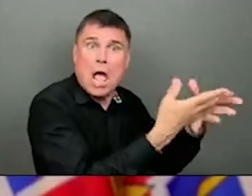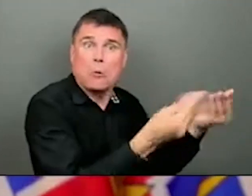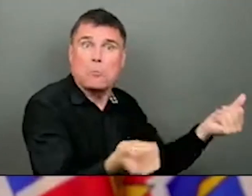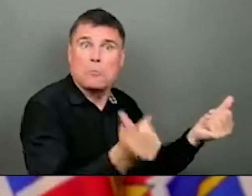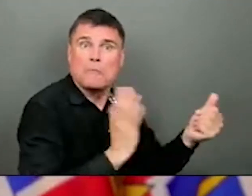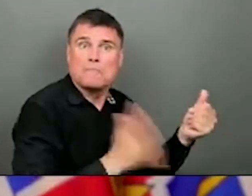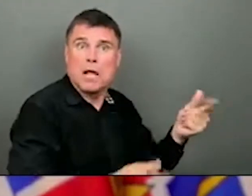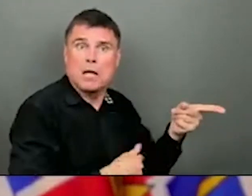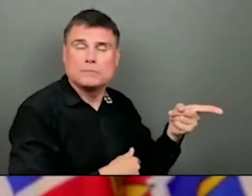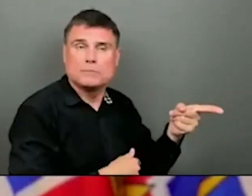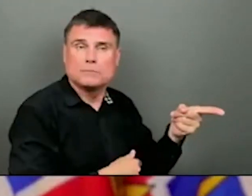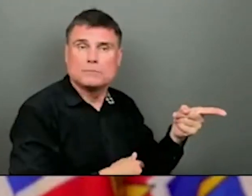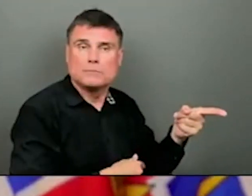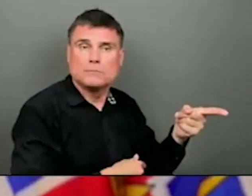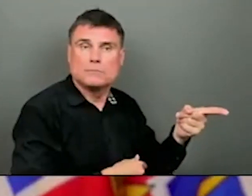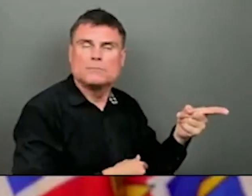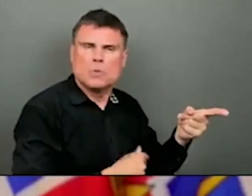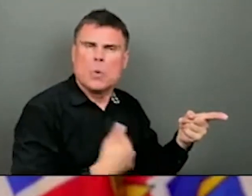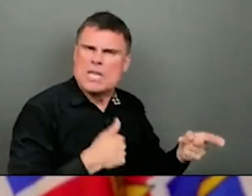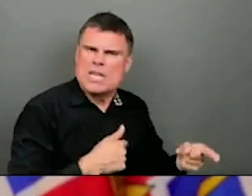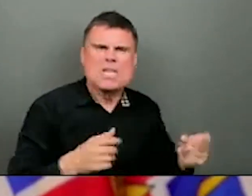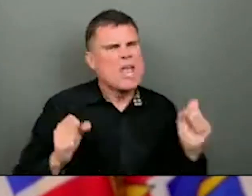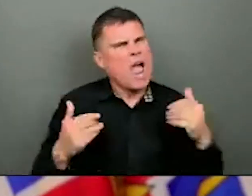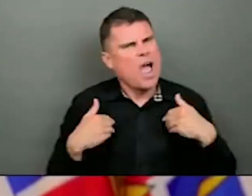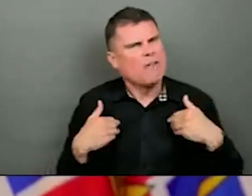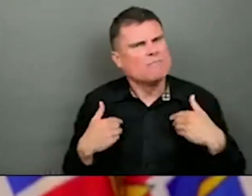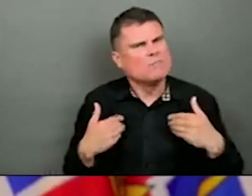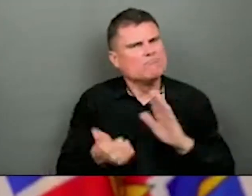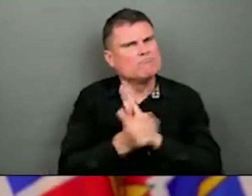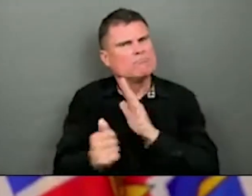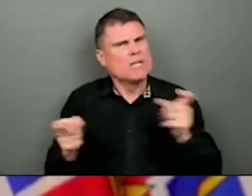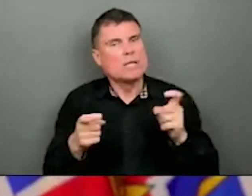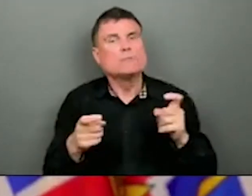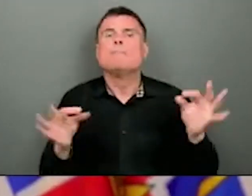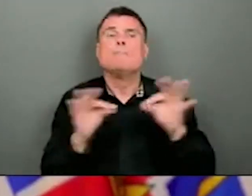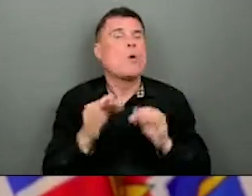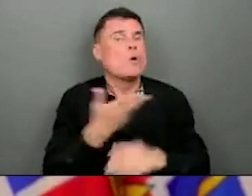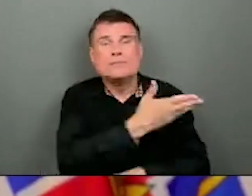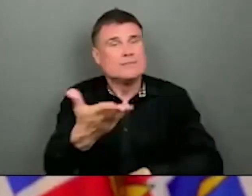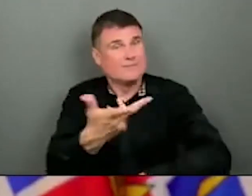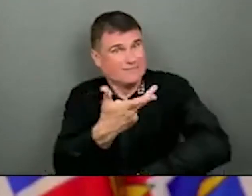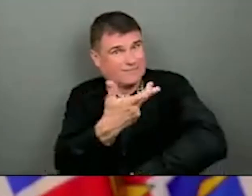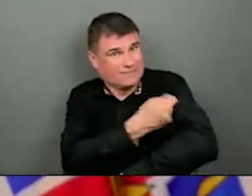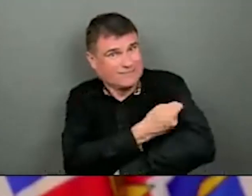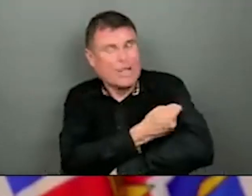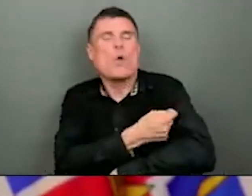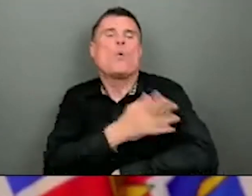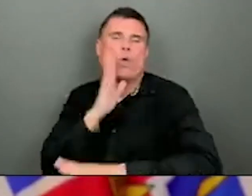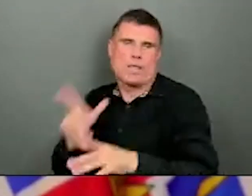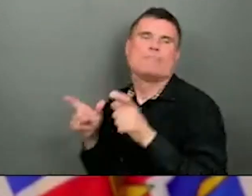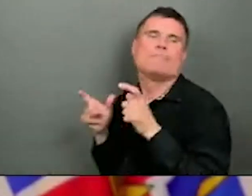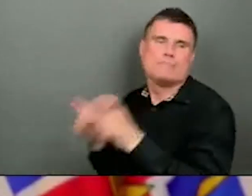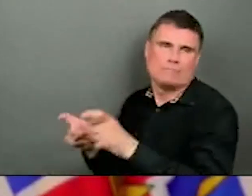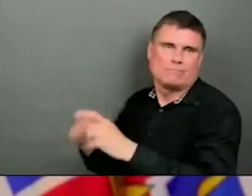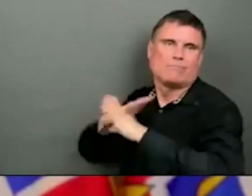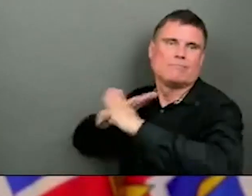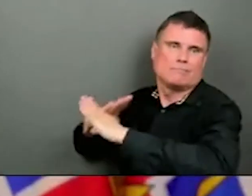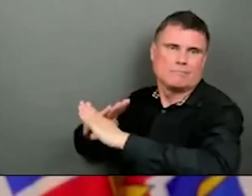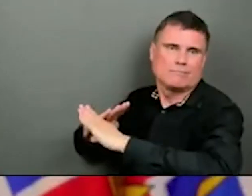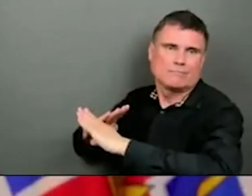know that immunization works to protect against all of the strains that we're seeing here. And we're seeing that in the UK, for example,